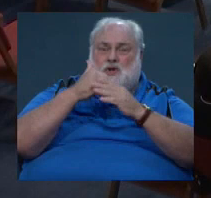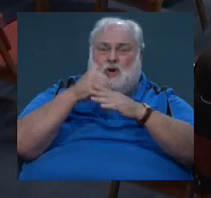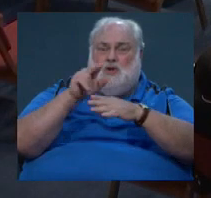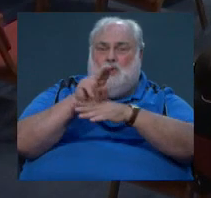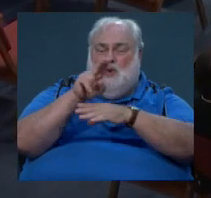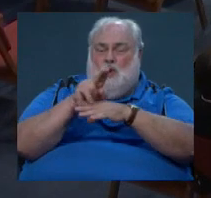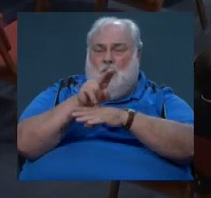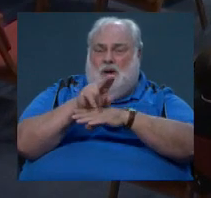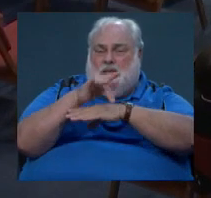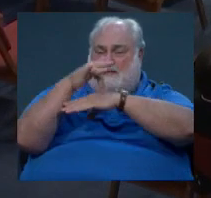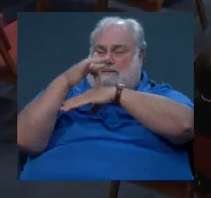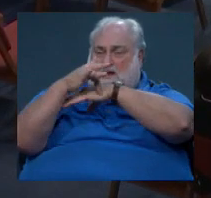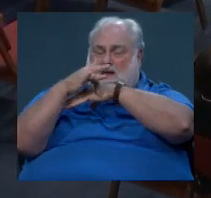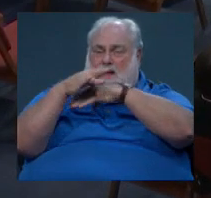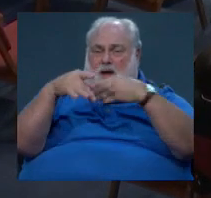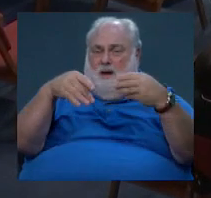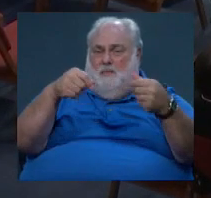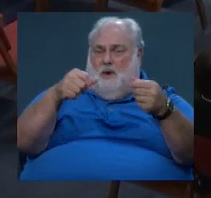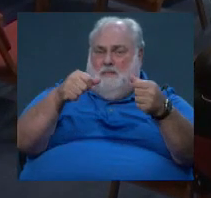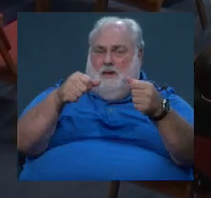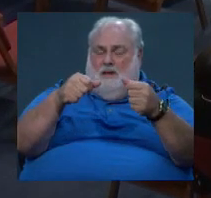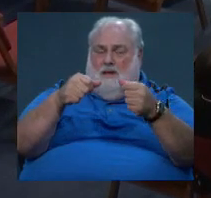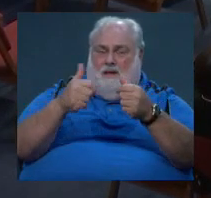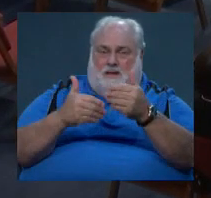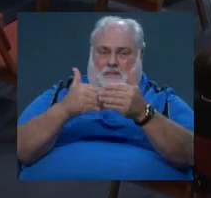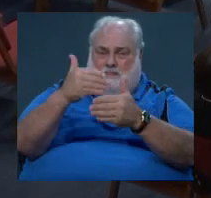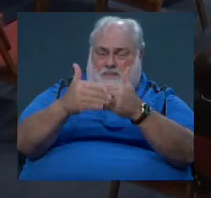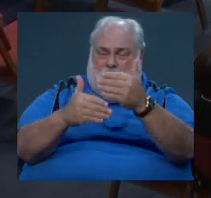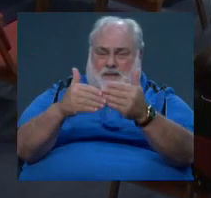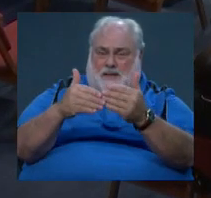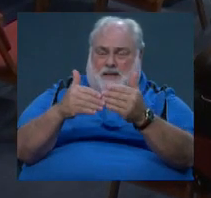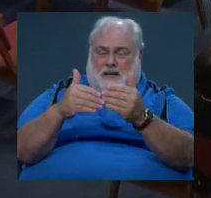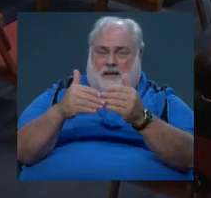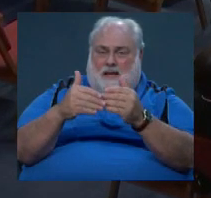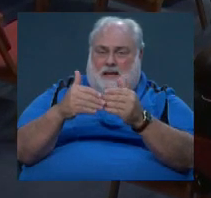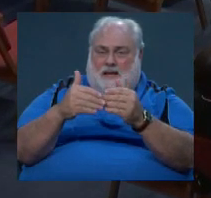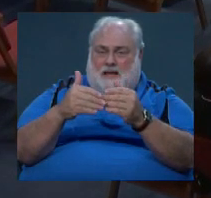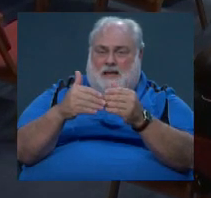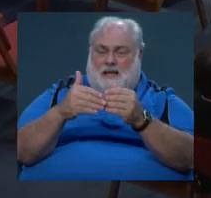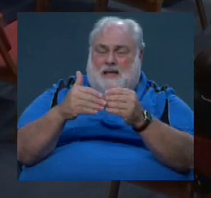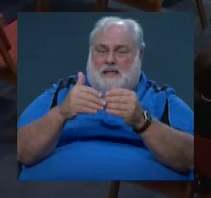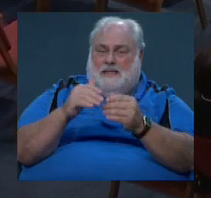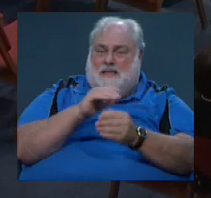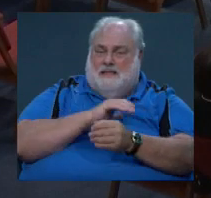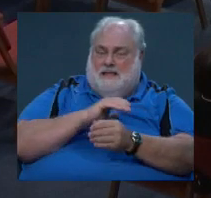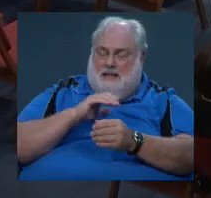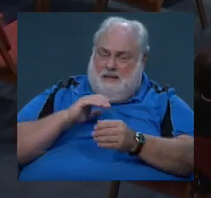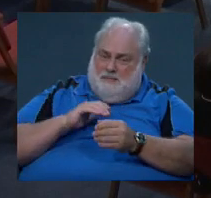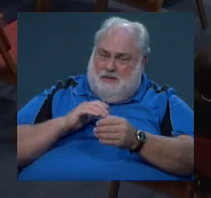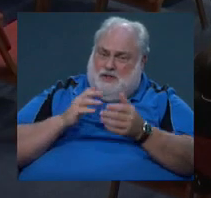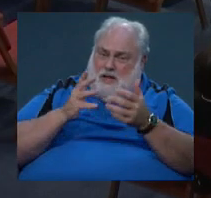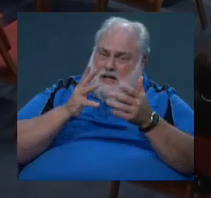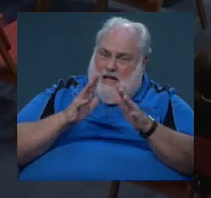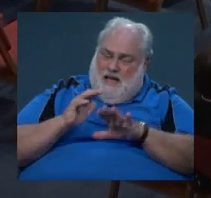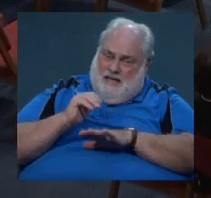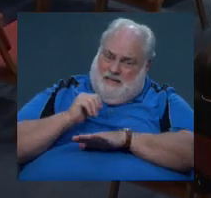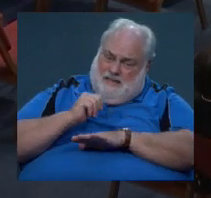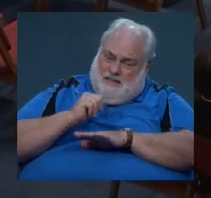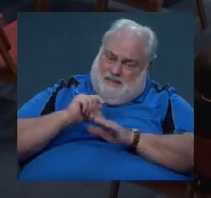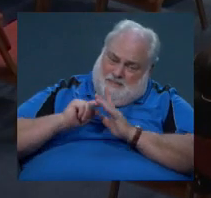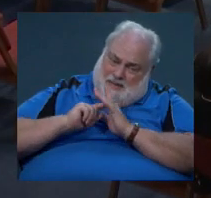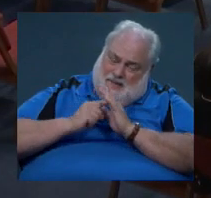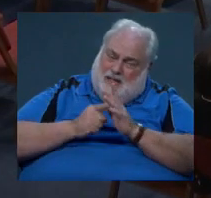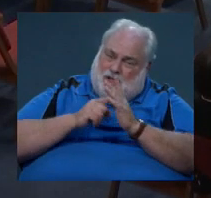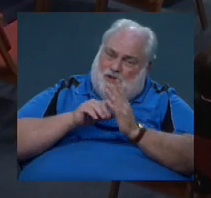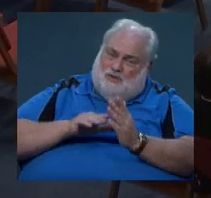of a vacant piece of property, and it's only incrementally denser, which, this commission is beginning